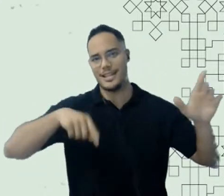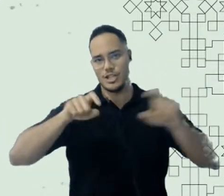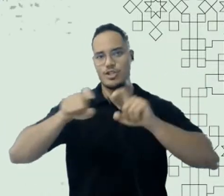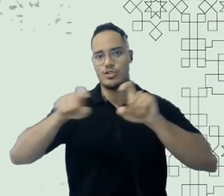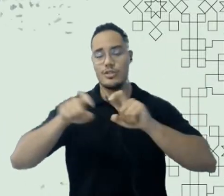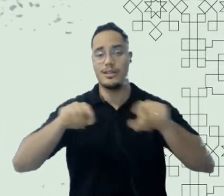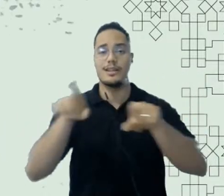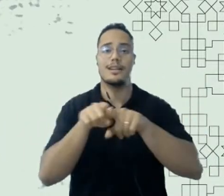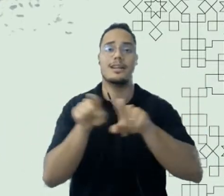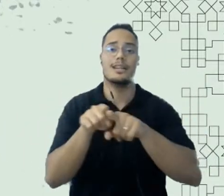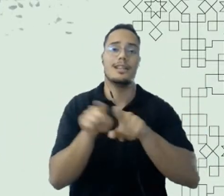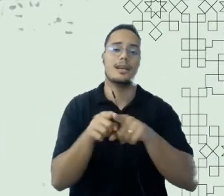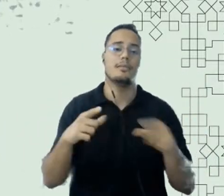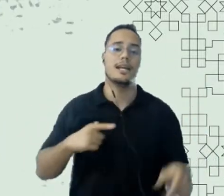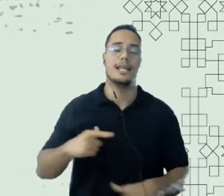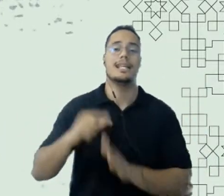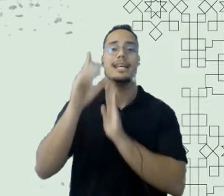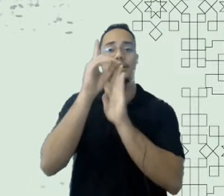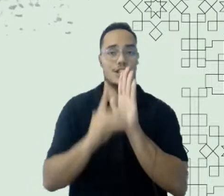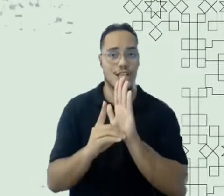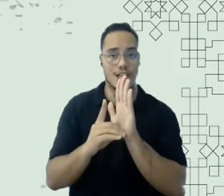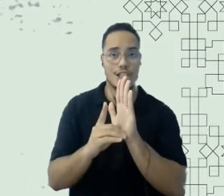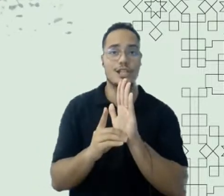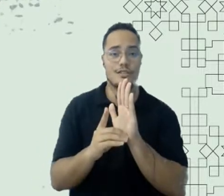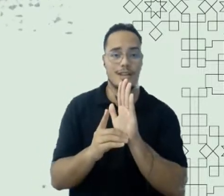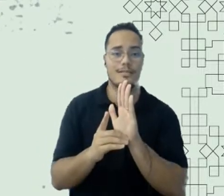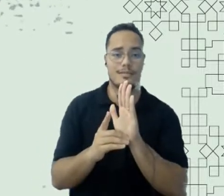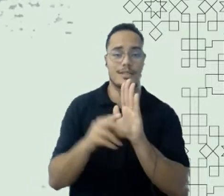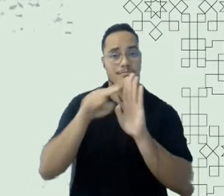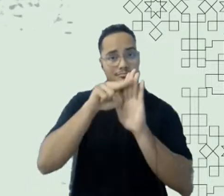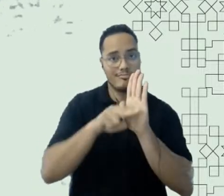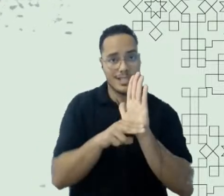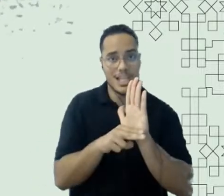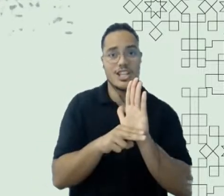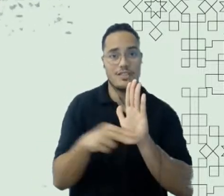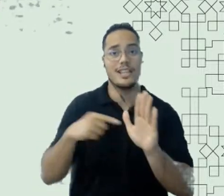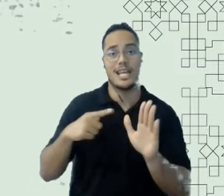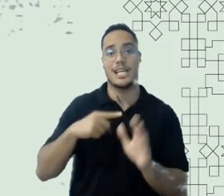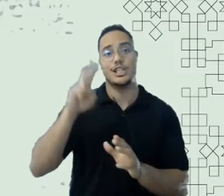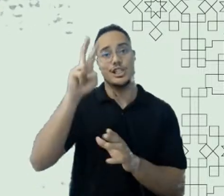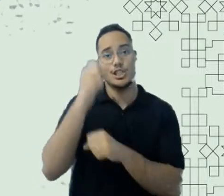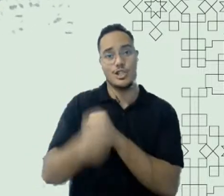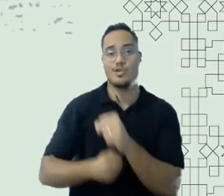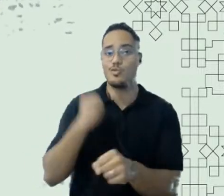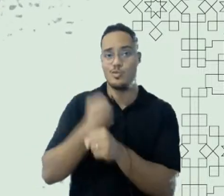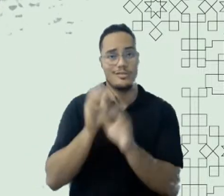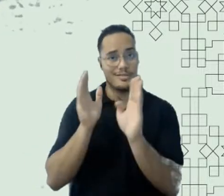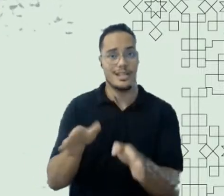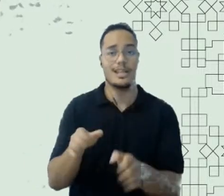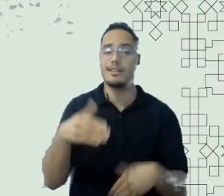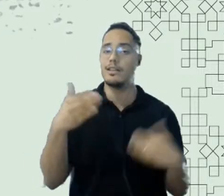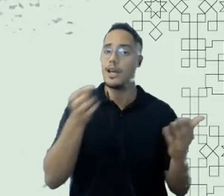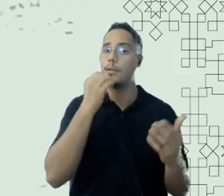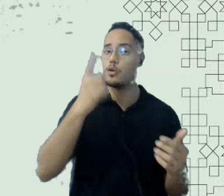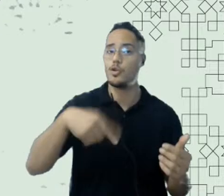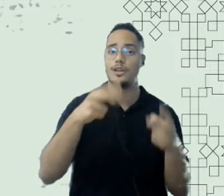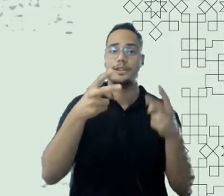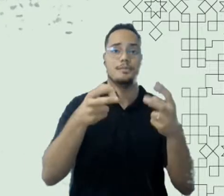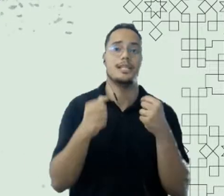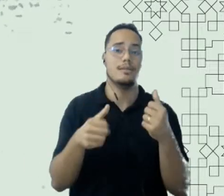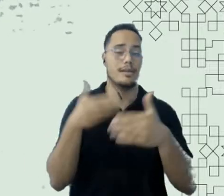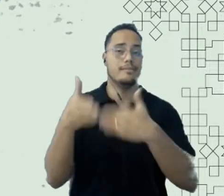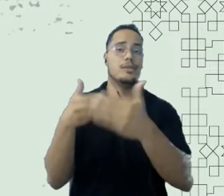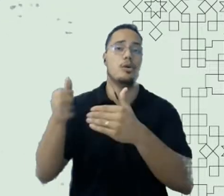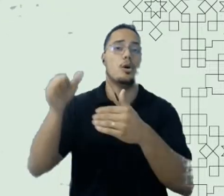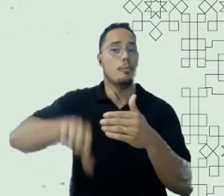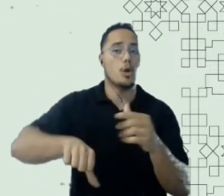to understand what were the consequences of the directive, because some of those points are also being discussed